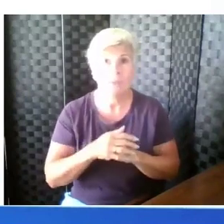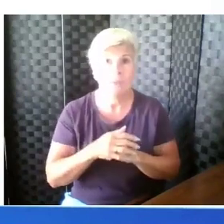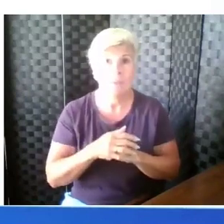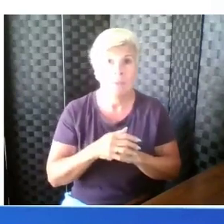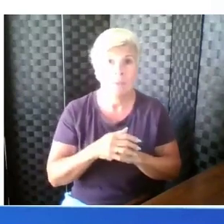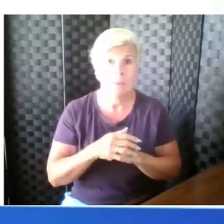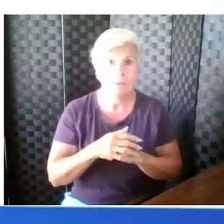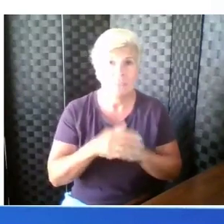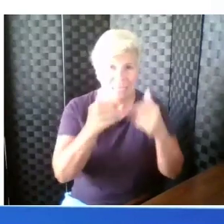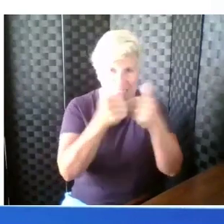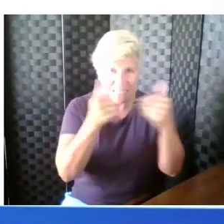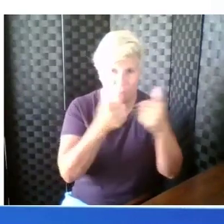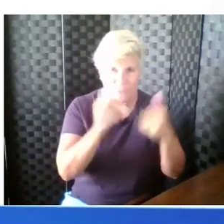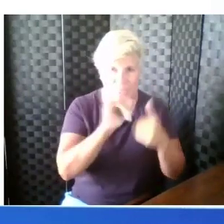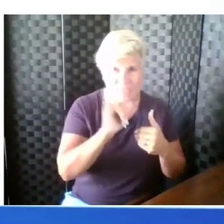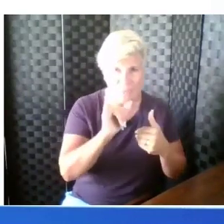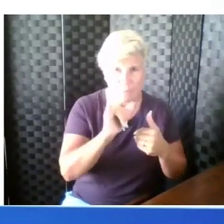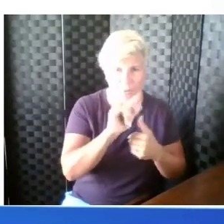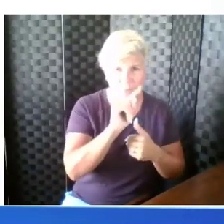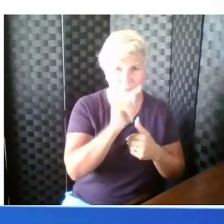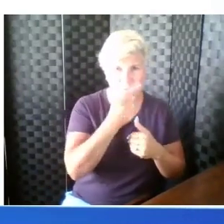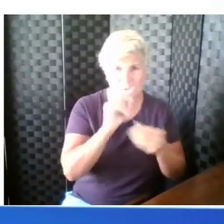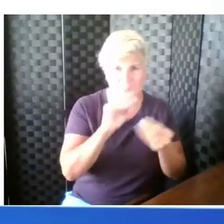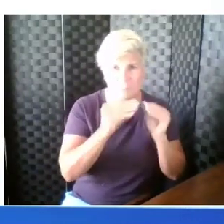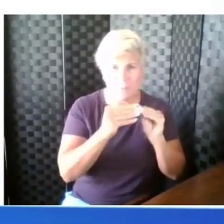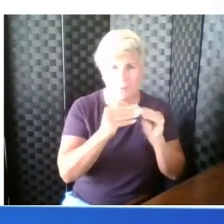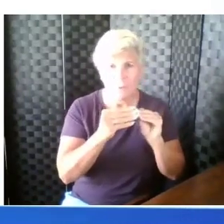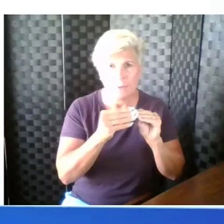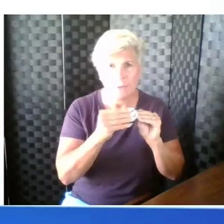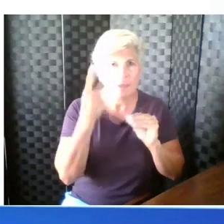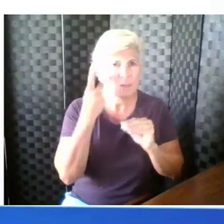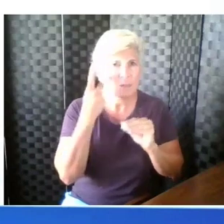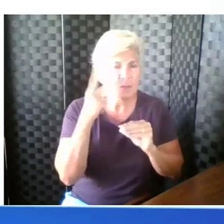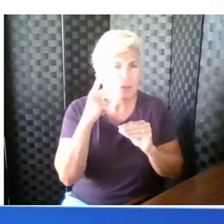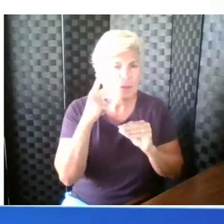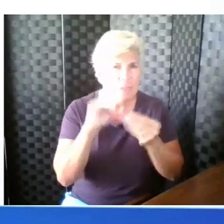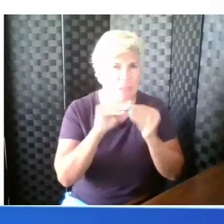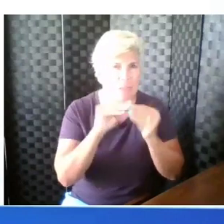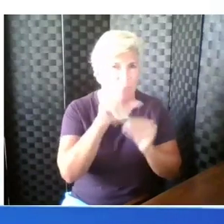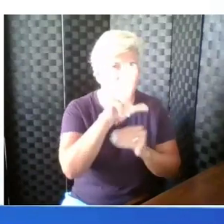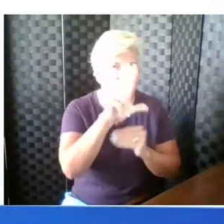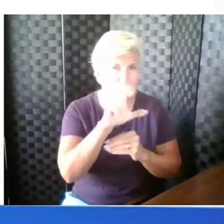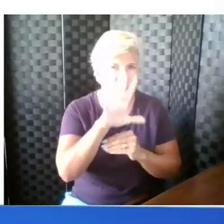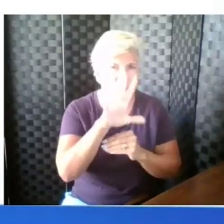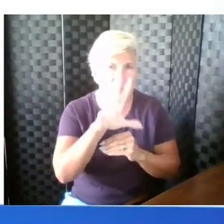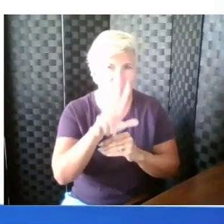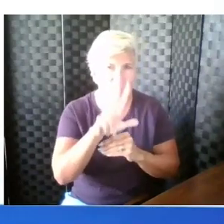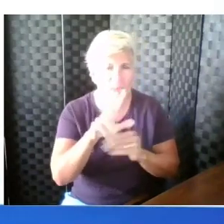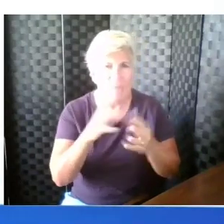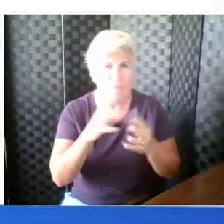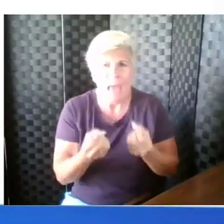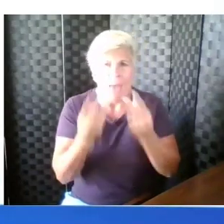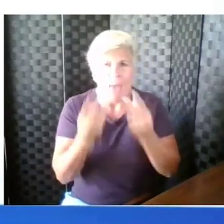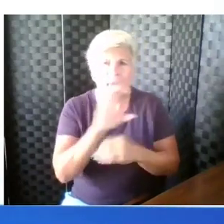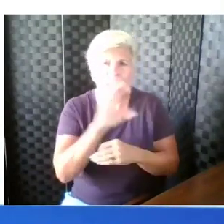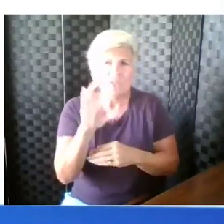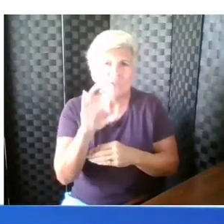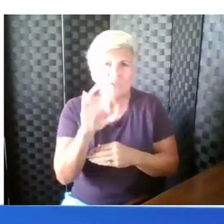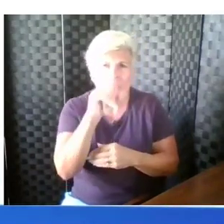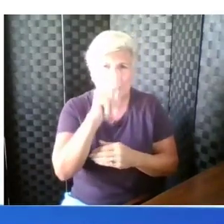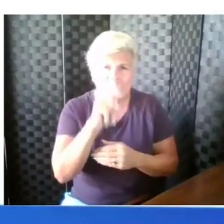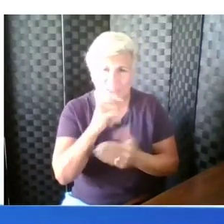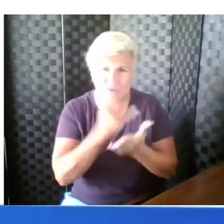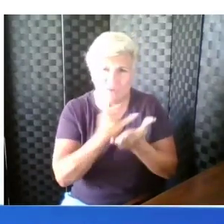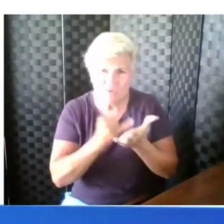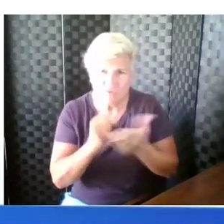going to break it apart just like I did with that first number. So looking at the number 353, how many hundreds do we need to